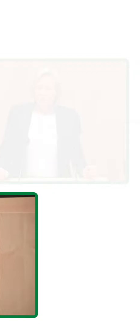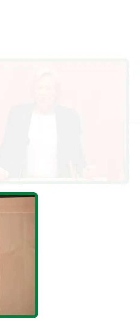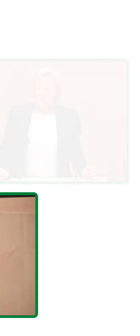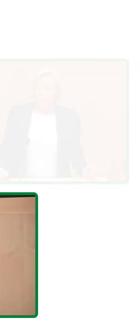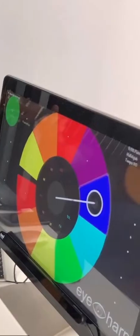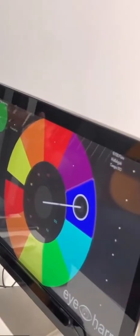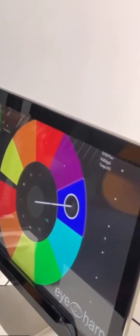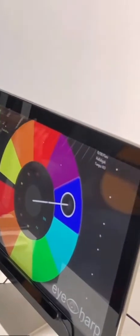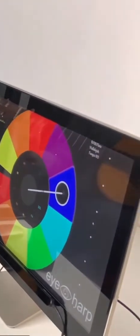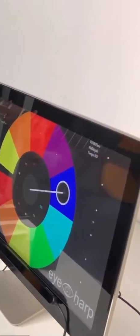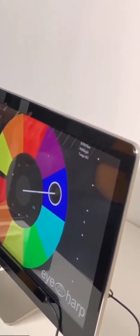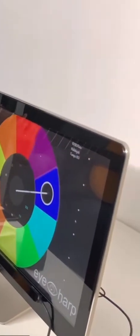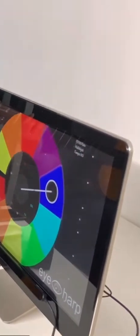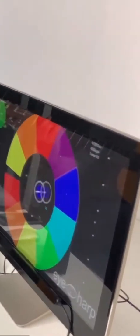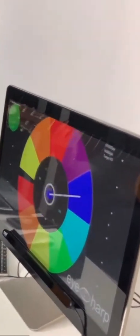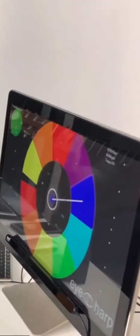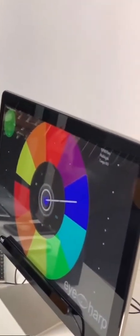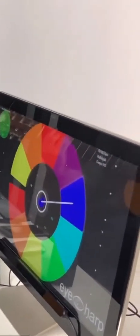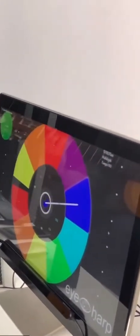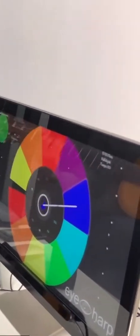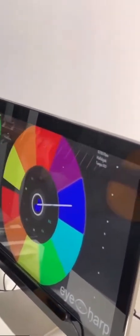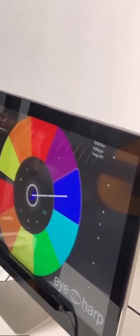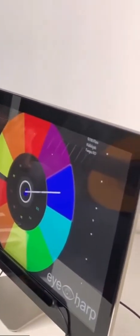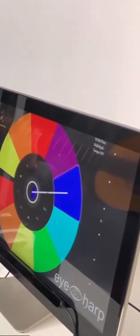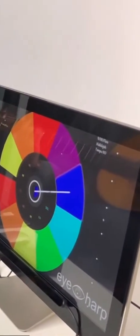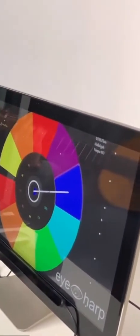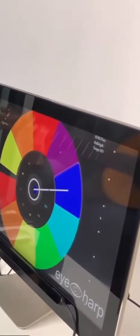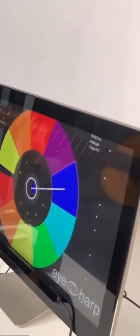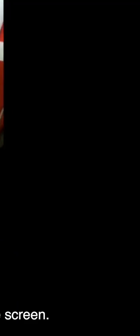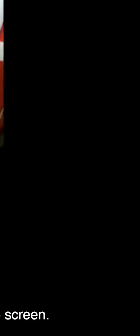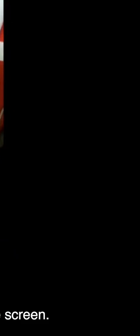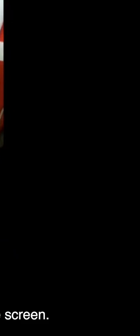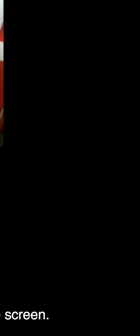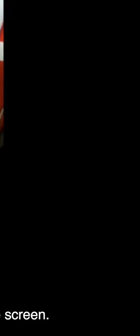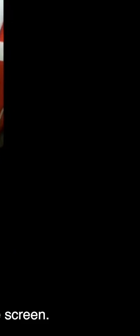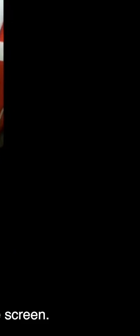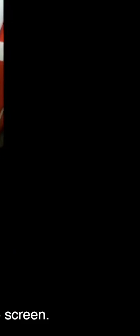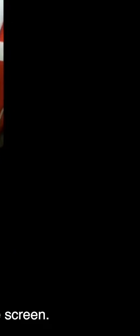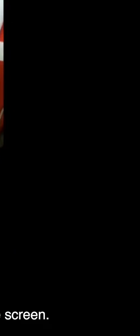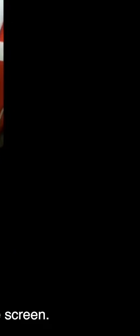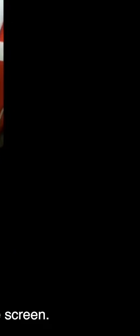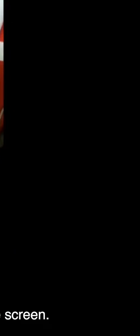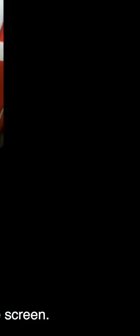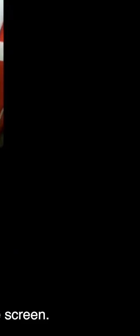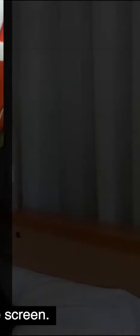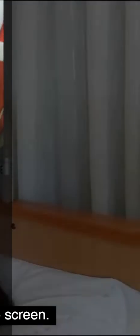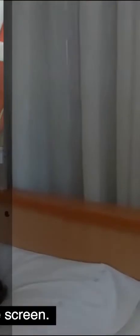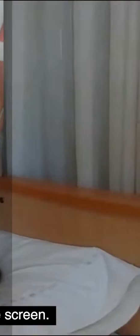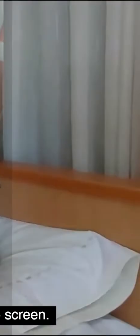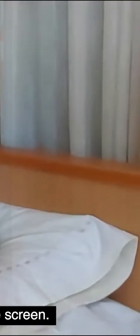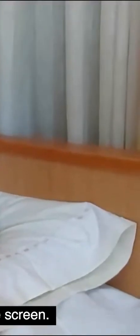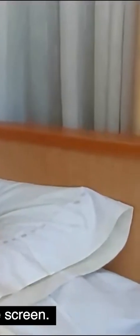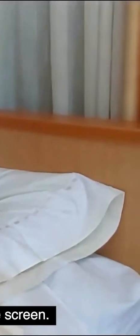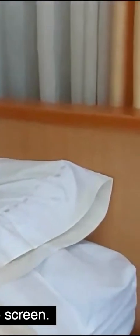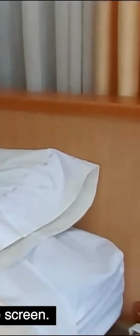IHARP, a digital musical instrument controlled by eye and head movements. Musicians can play melodies by looking at